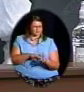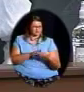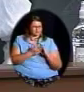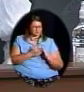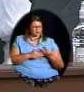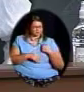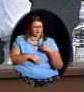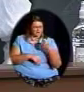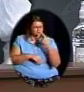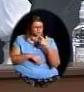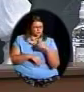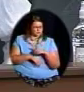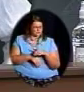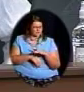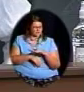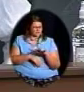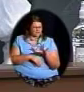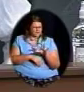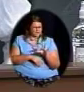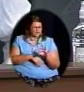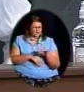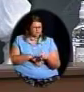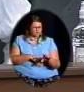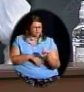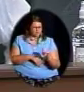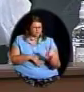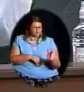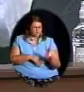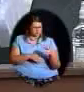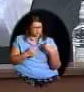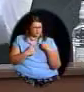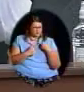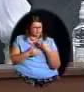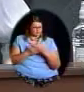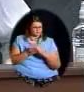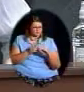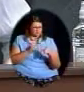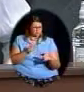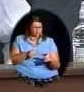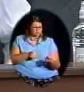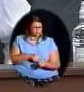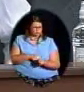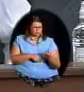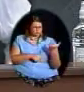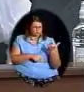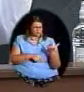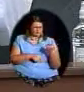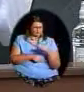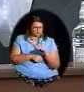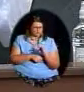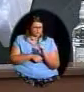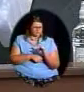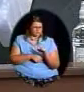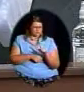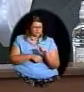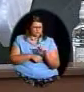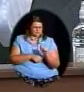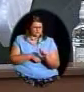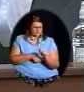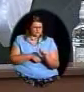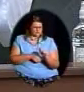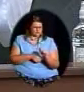I understand, Dr. All, that 9.02, some questions from the board. You're going to pull that. That's the Delta contract option that's going to